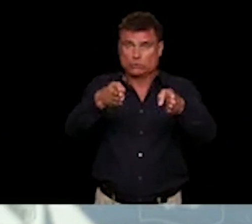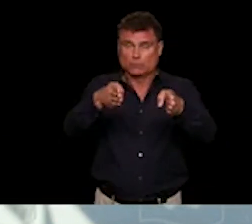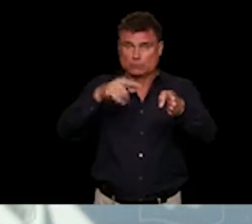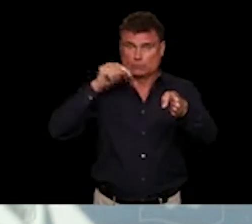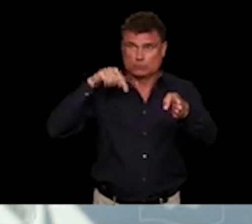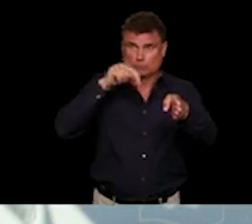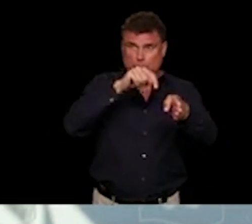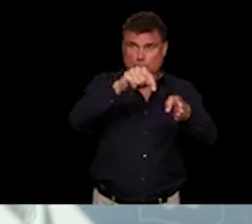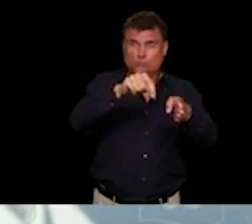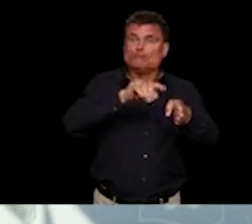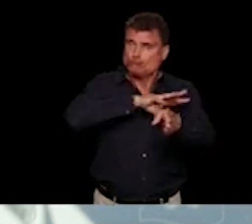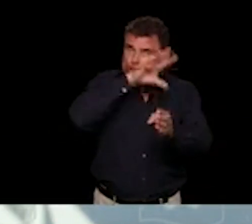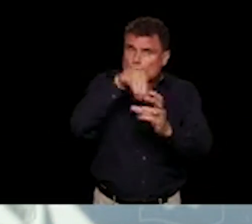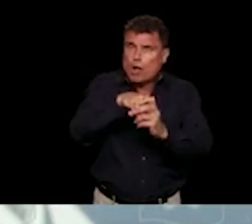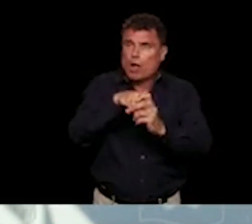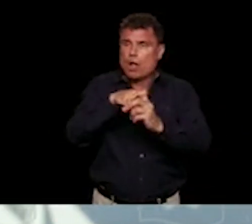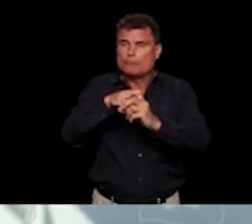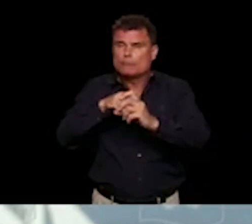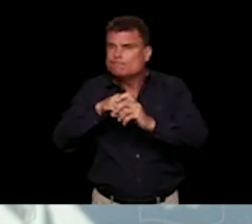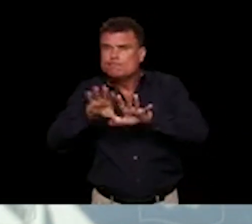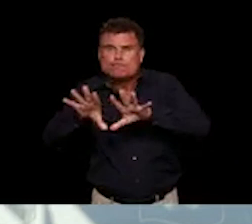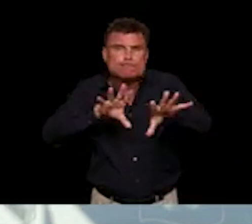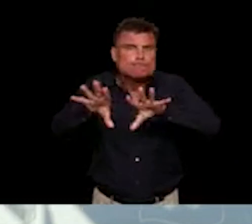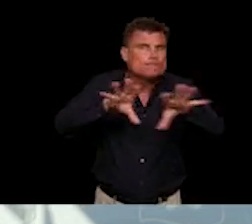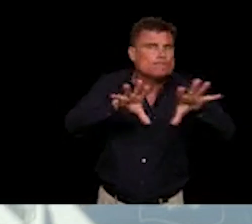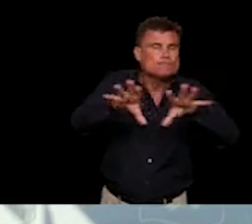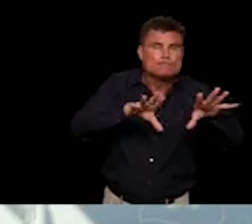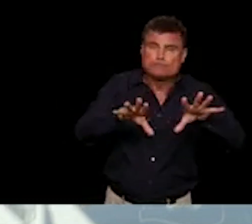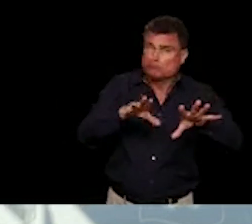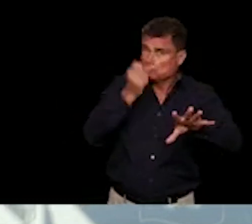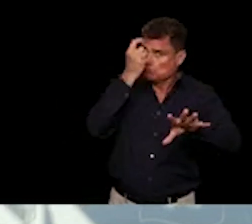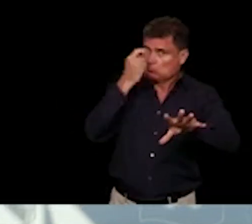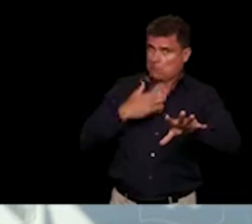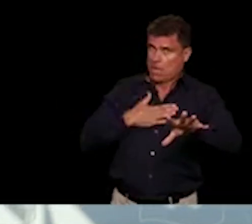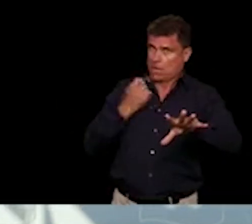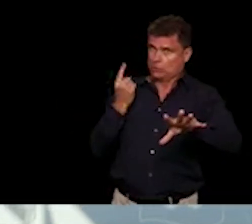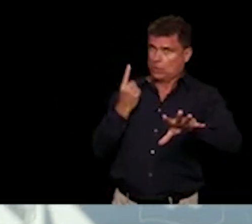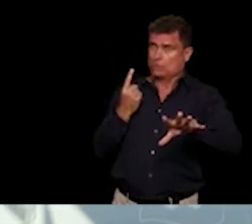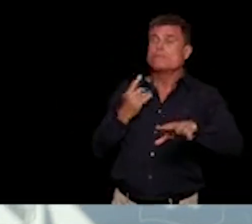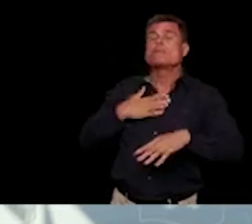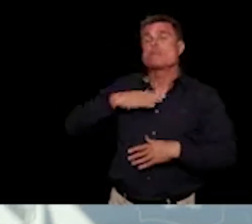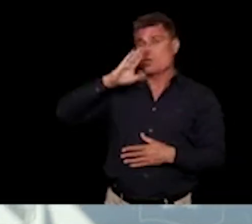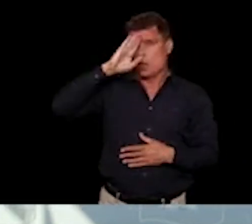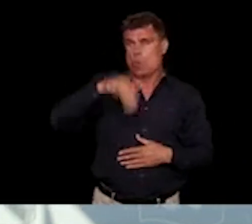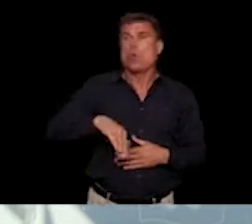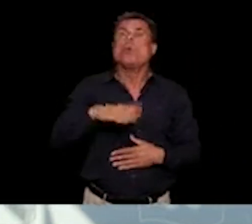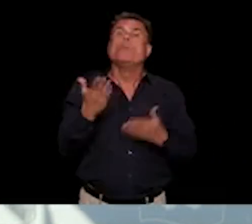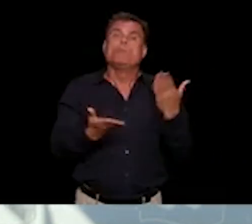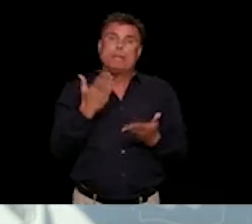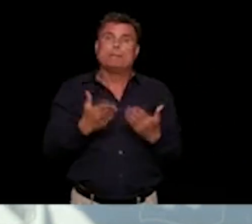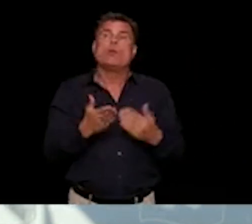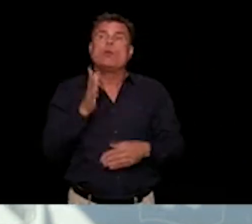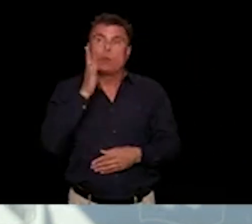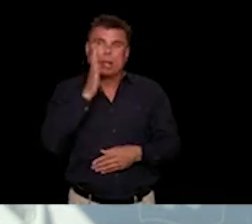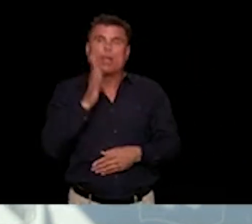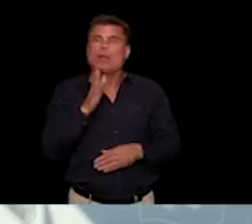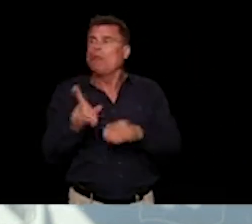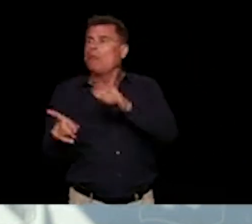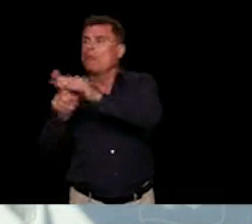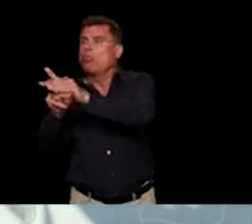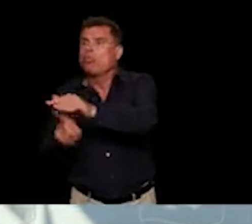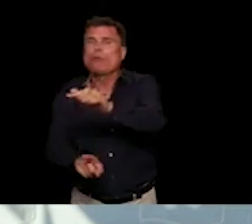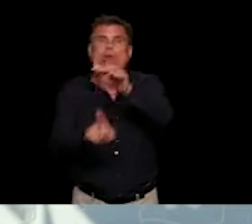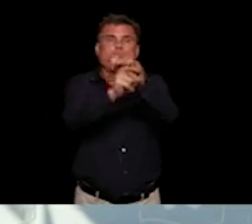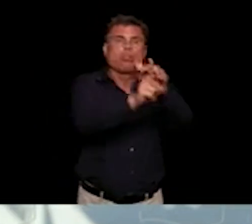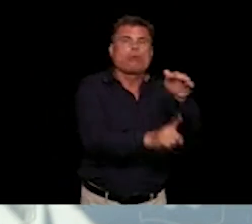come from time to time outdoors that everyone can see, and they are concerns. We have seen people